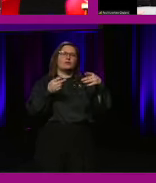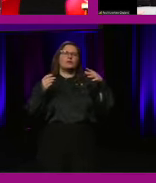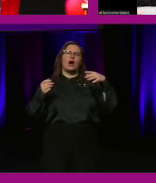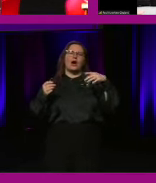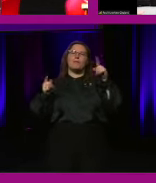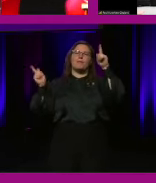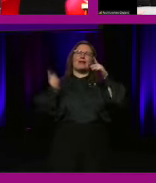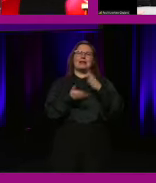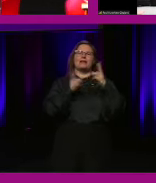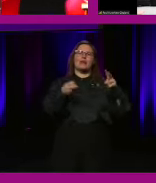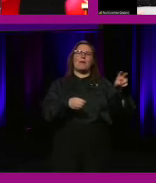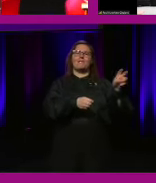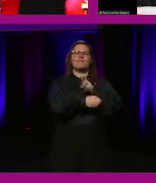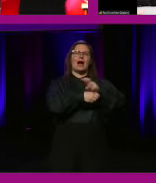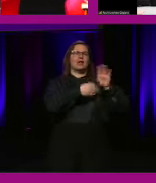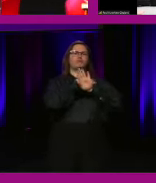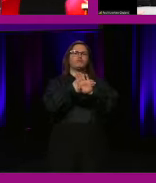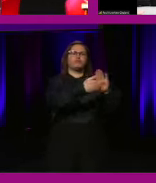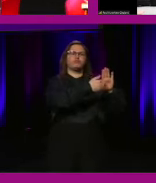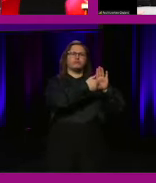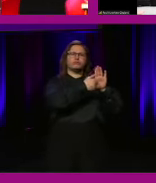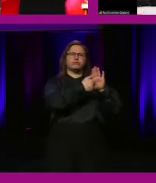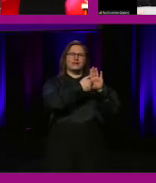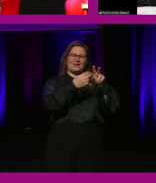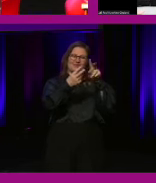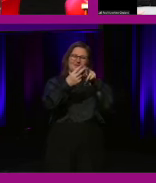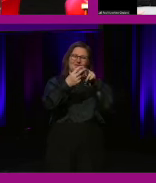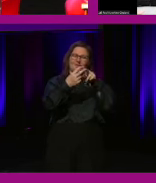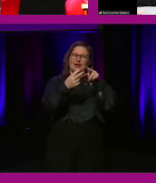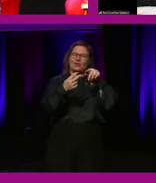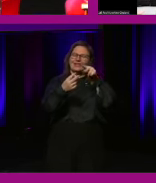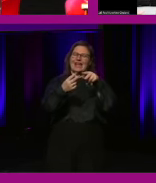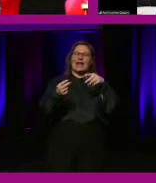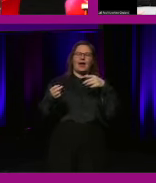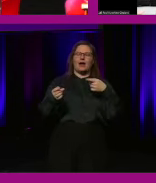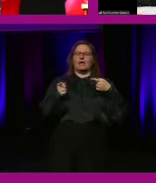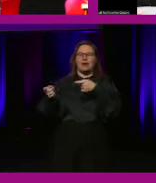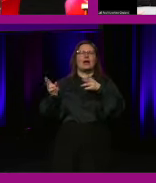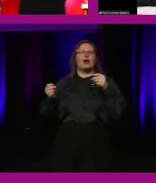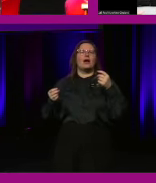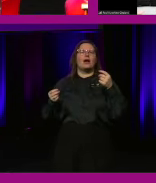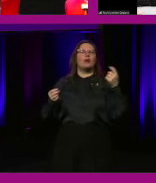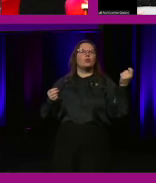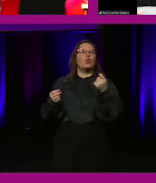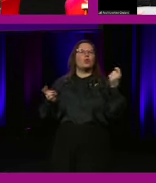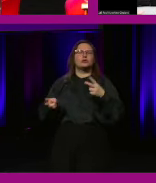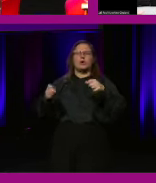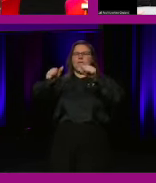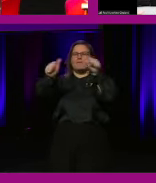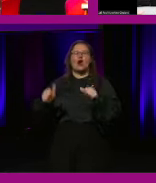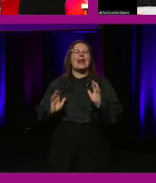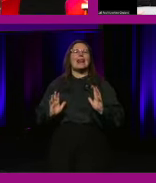and all of that points to something that is organic, something that is living, something. And for me, when